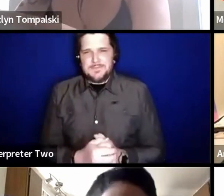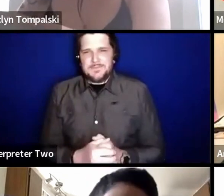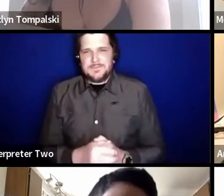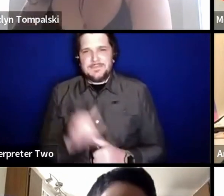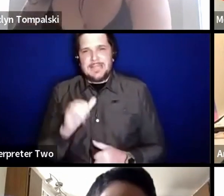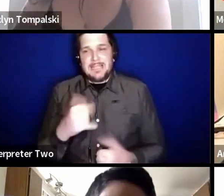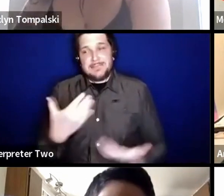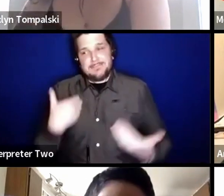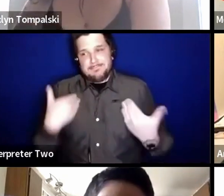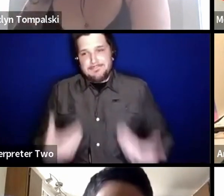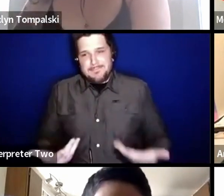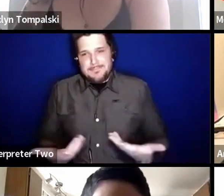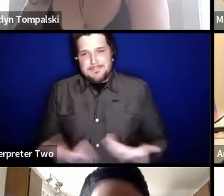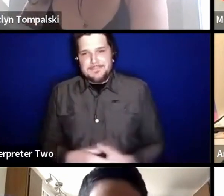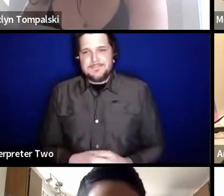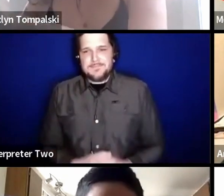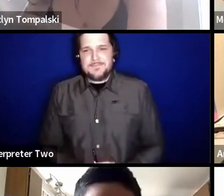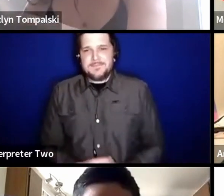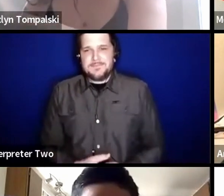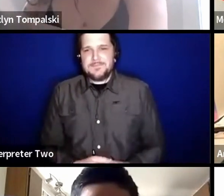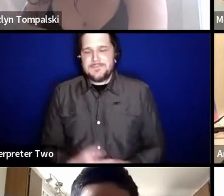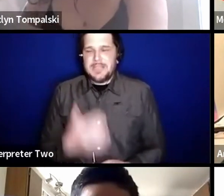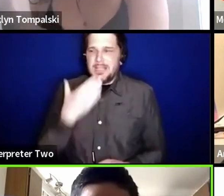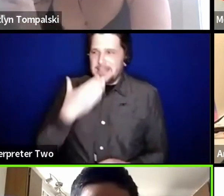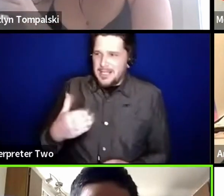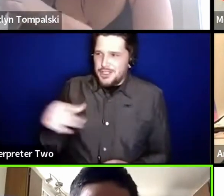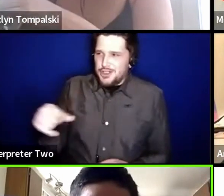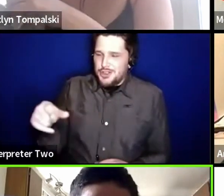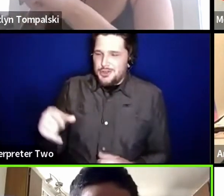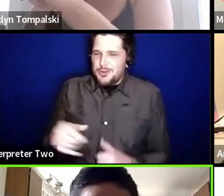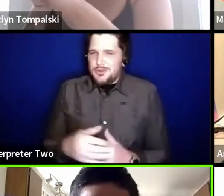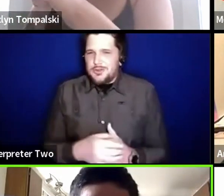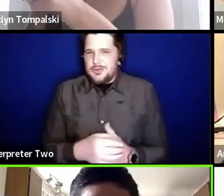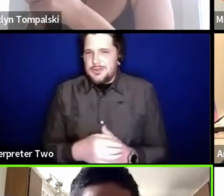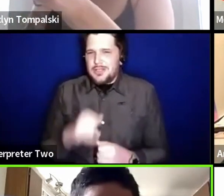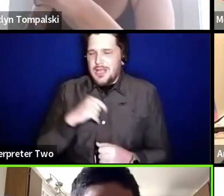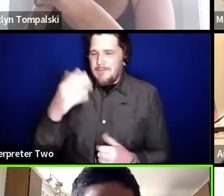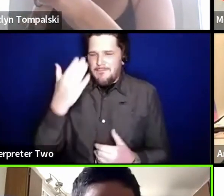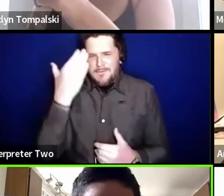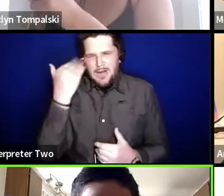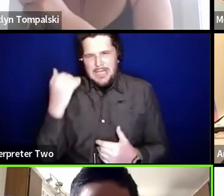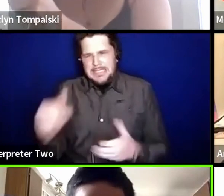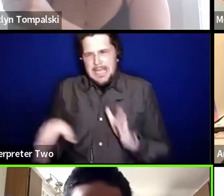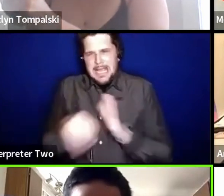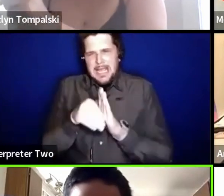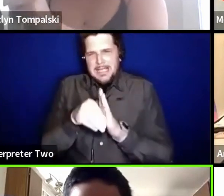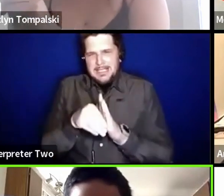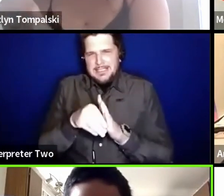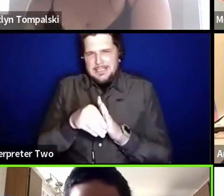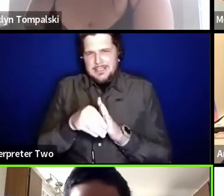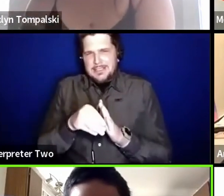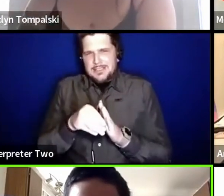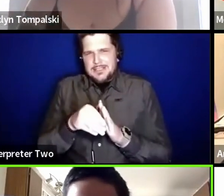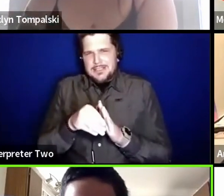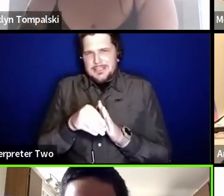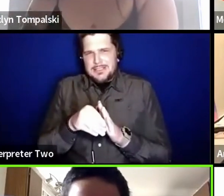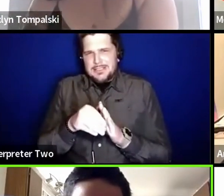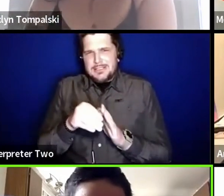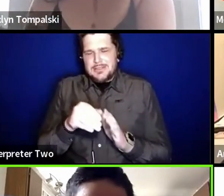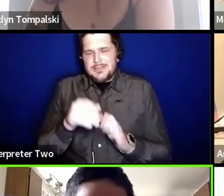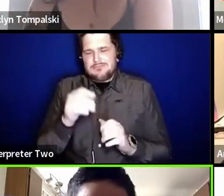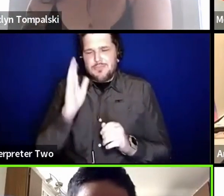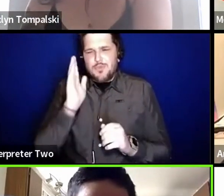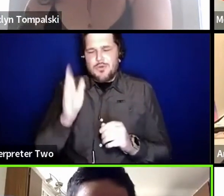That's me. Cool. Thank you, Q. I forgot to add this, so maybe I will just ask you to tack this on. And for the rest